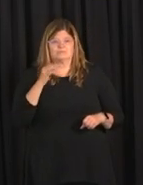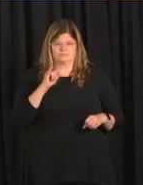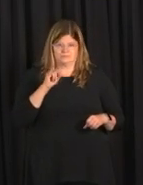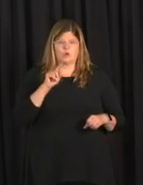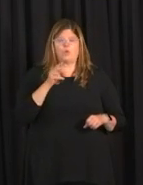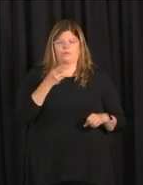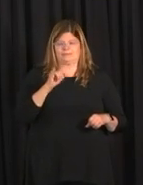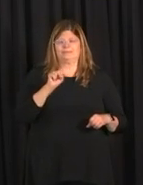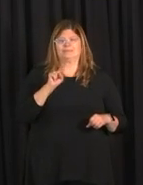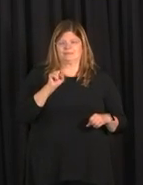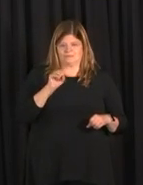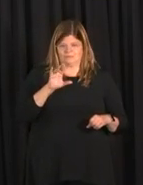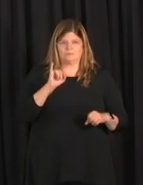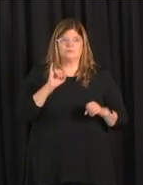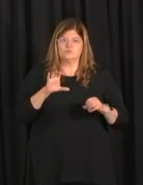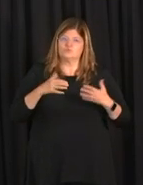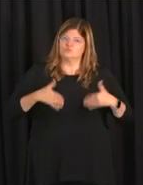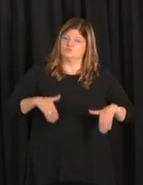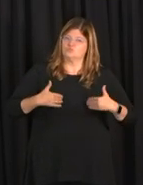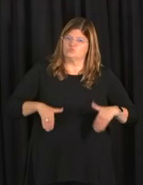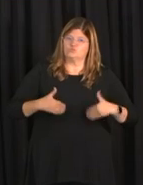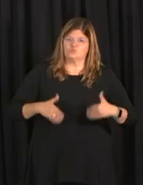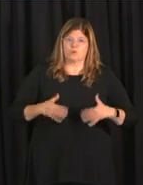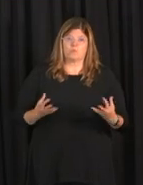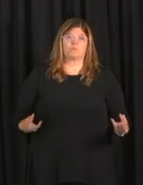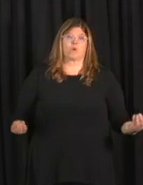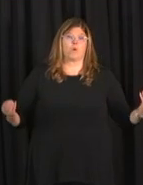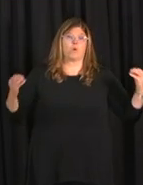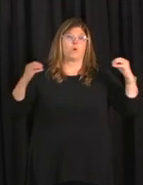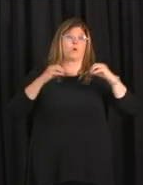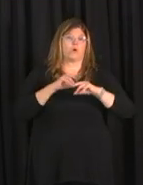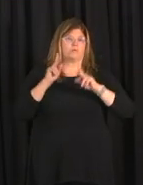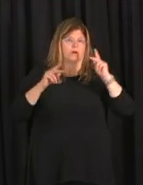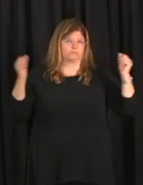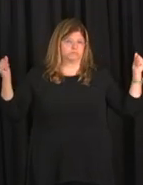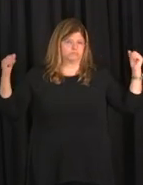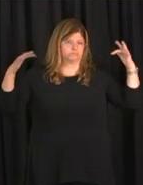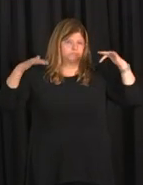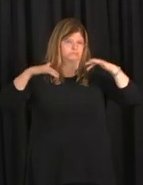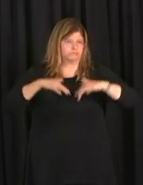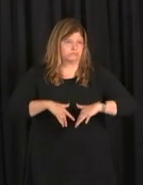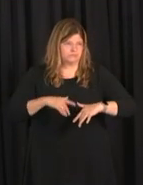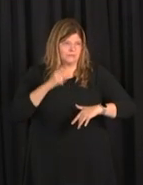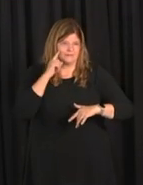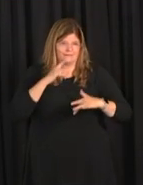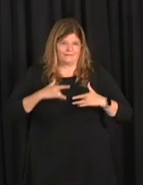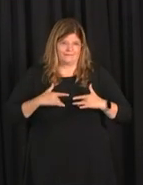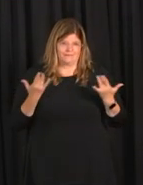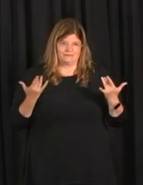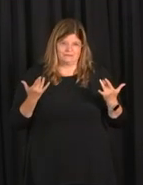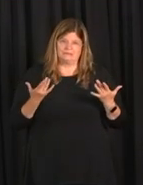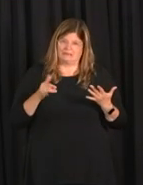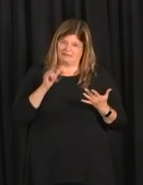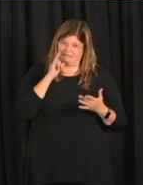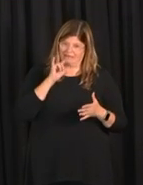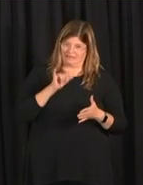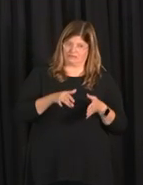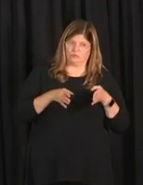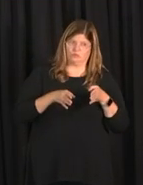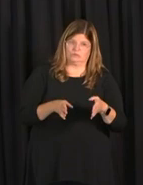achievement, and there may be more people interested in coming to the district for that event, should it be that